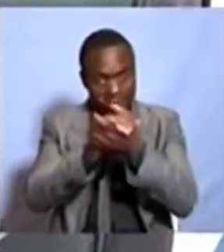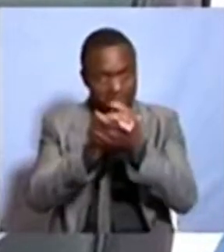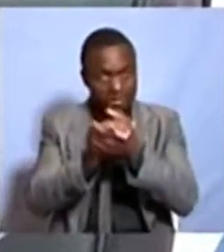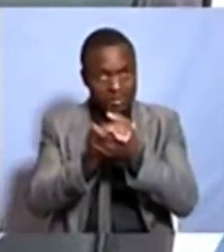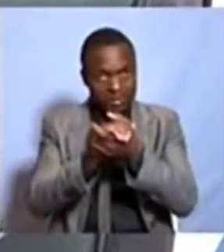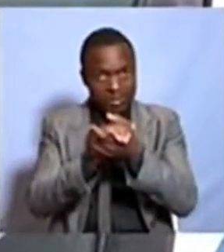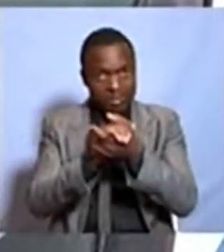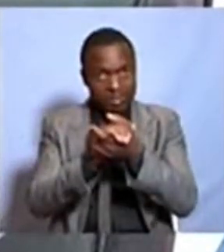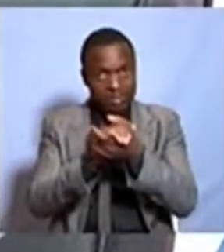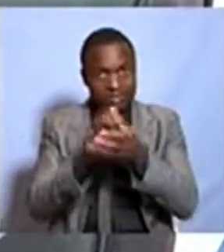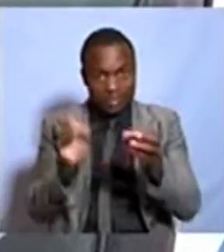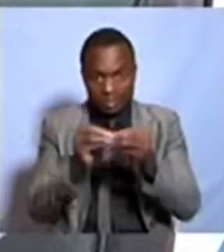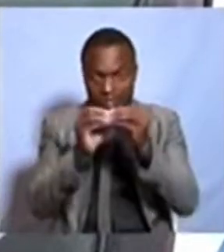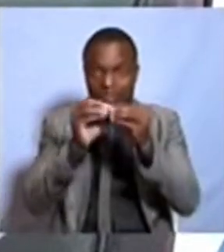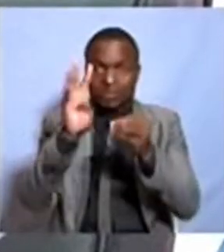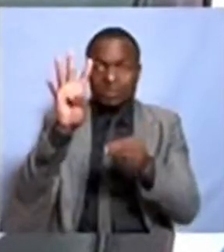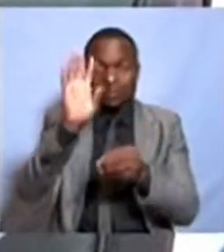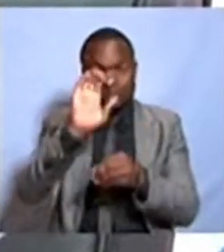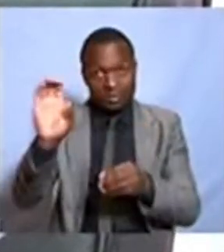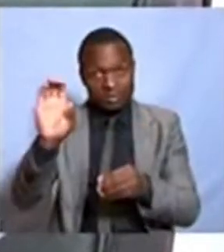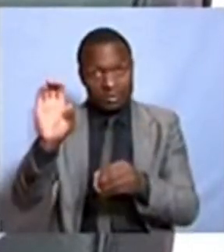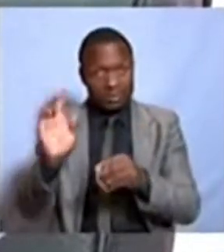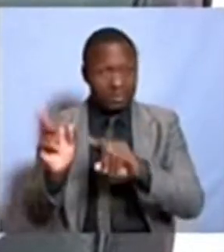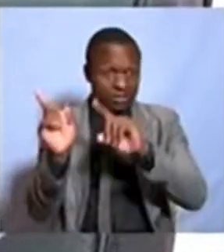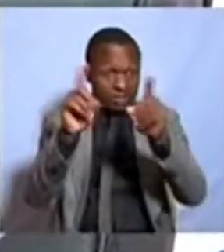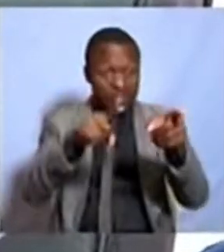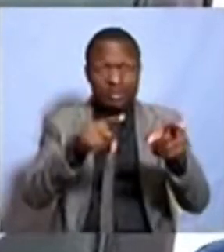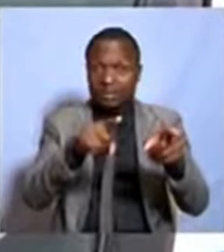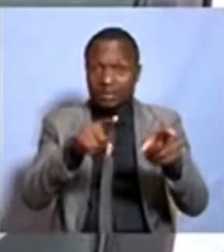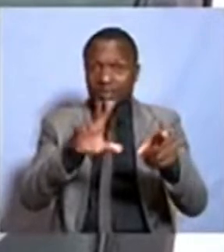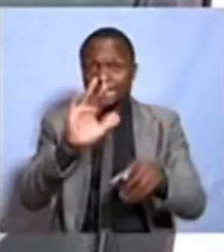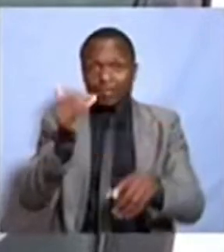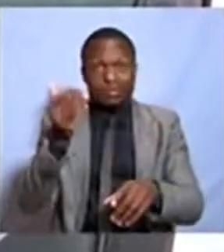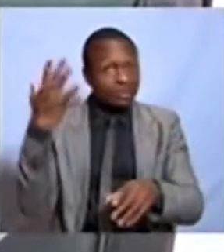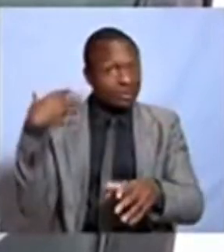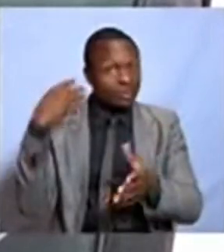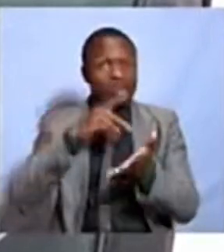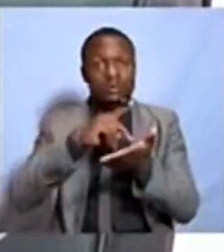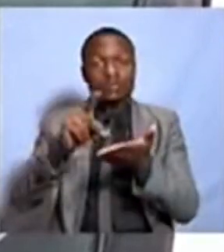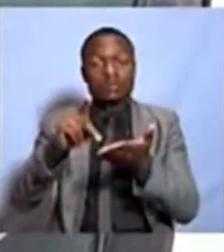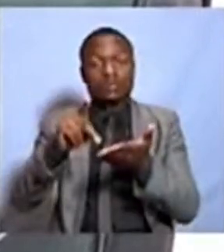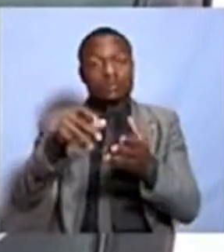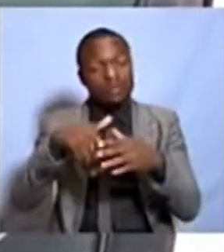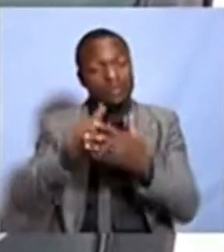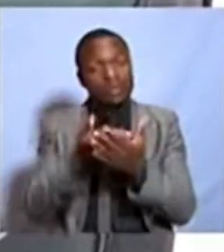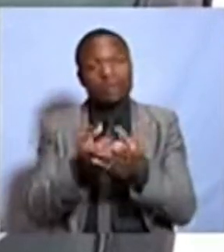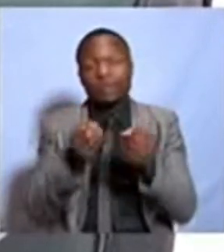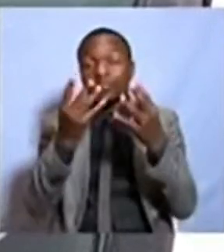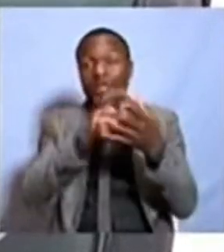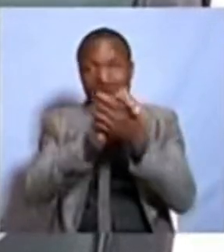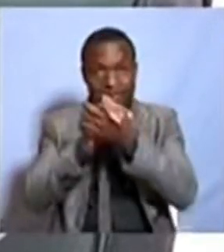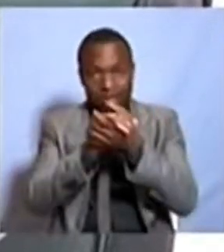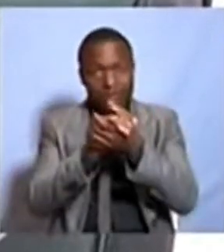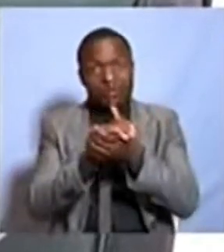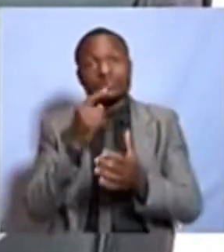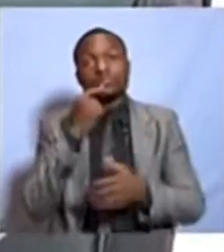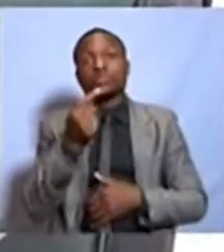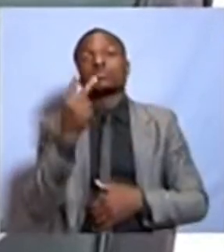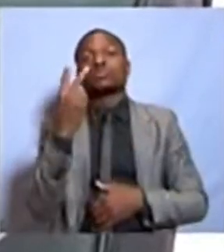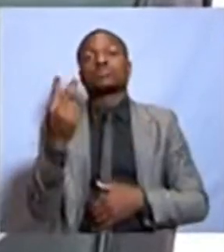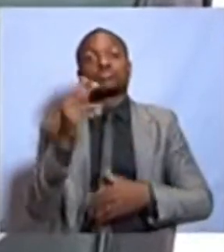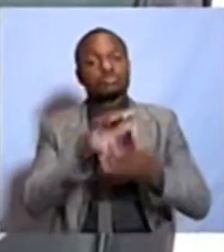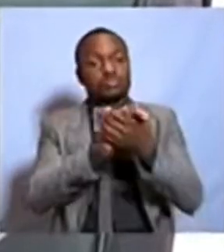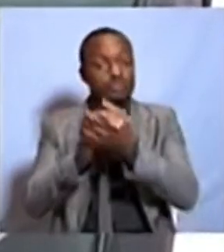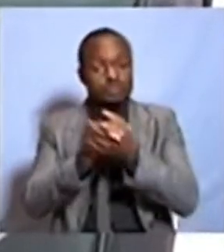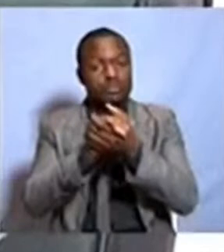400. When I went back last week to go and check how many cooperatives were made and how many have benefited, I was only told only 2